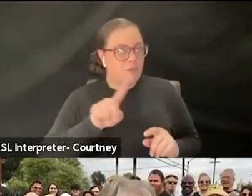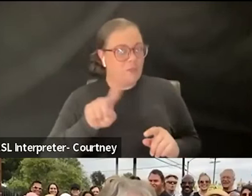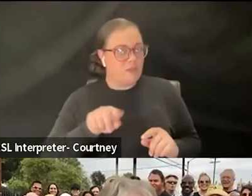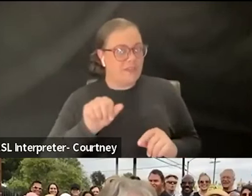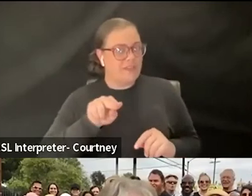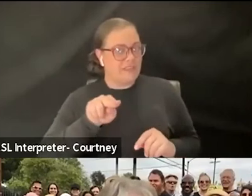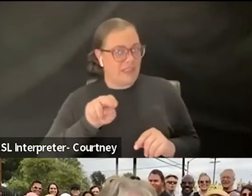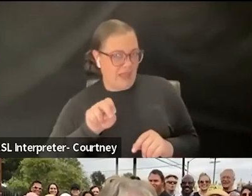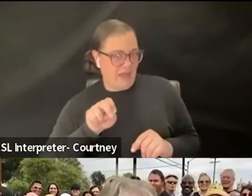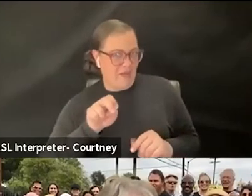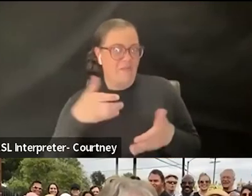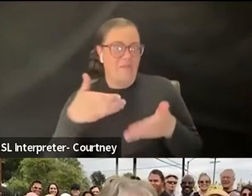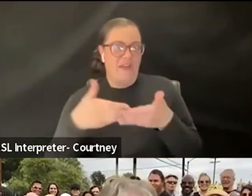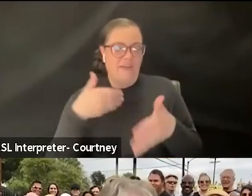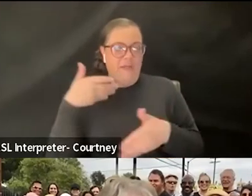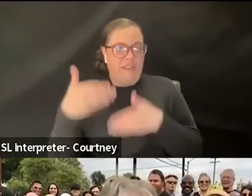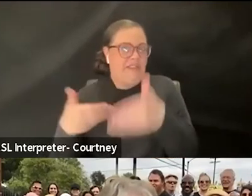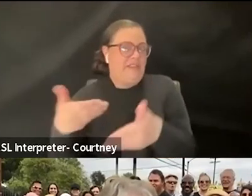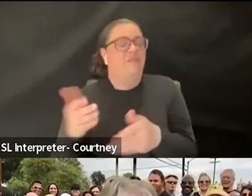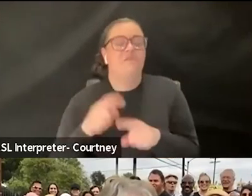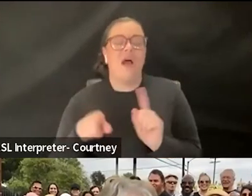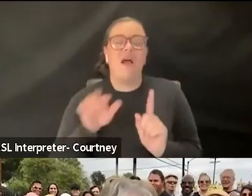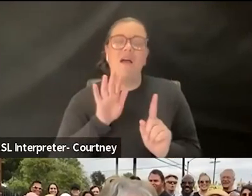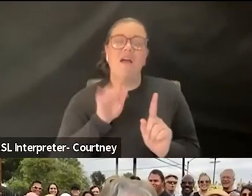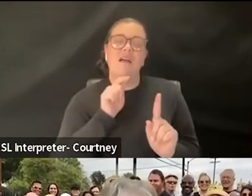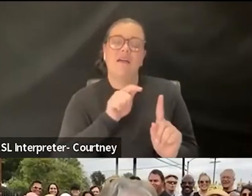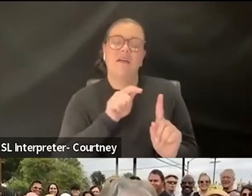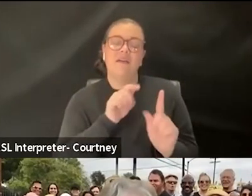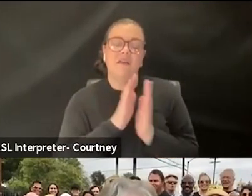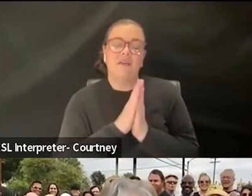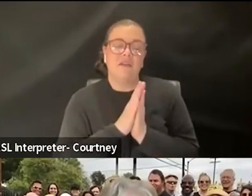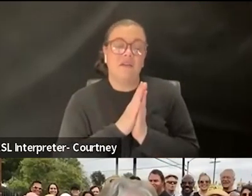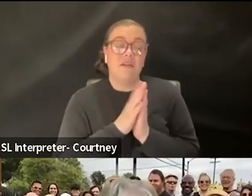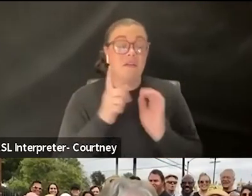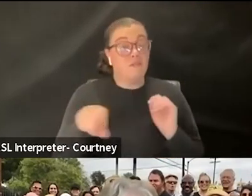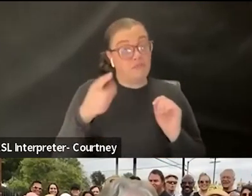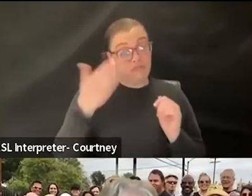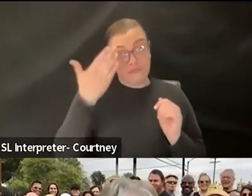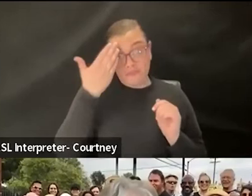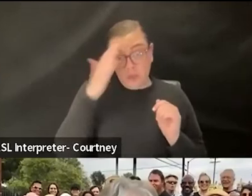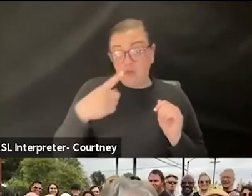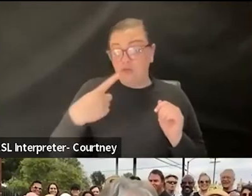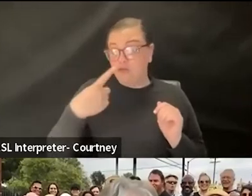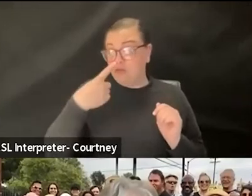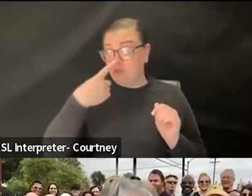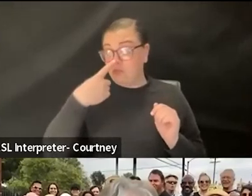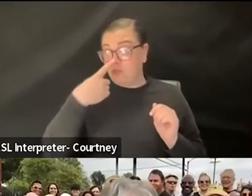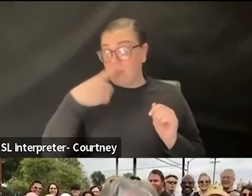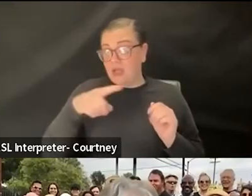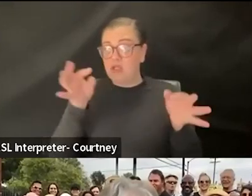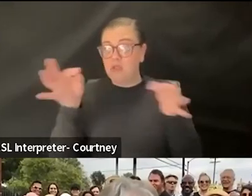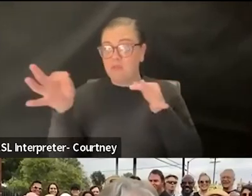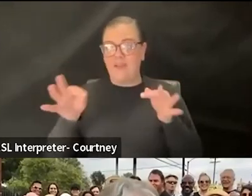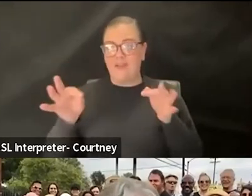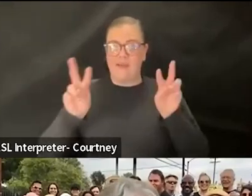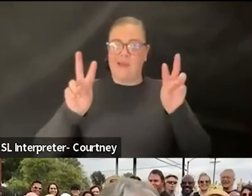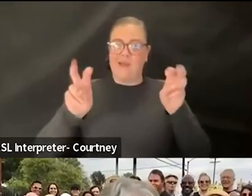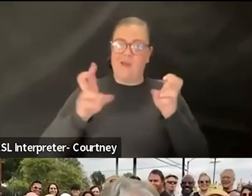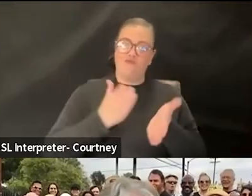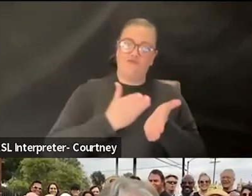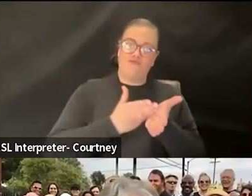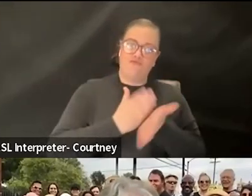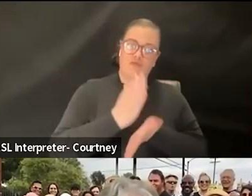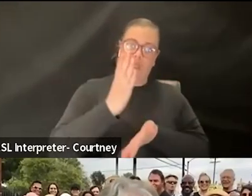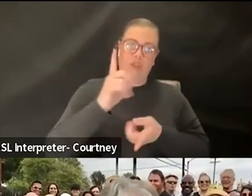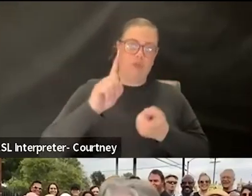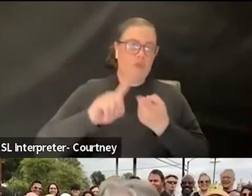Suzanne, for anyone who doesn't know, can you explain what a right to work or right to work for less state is for anybody